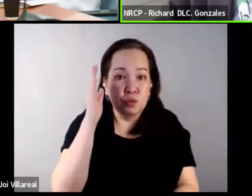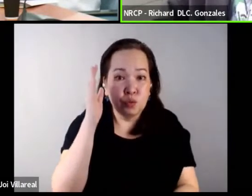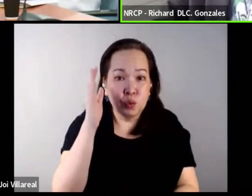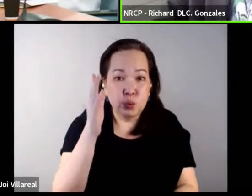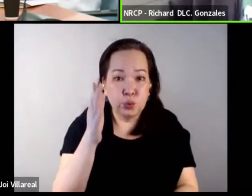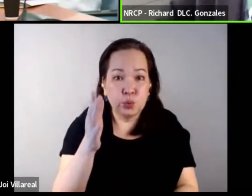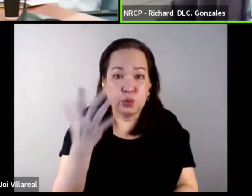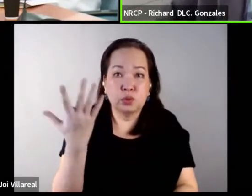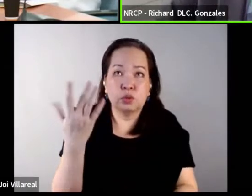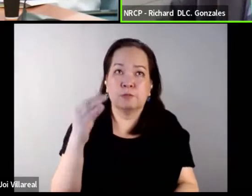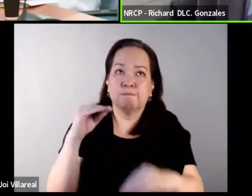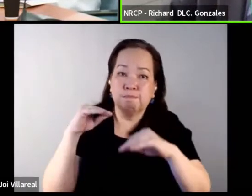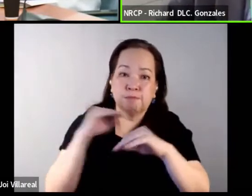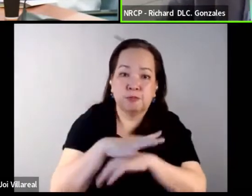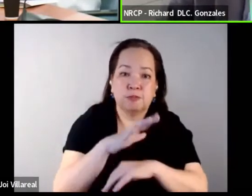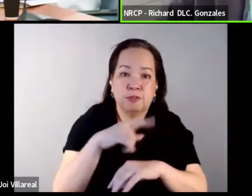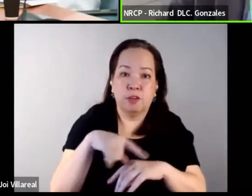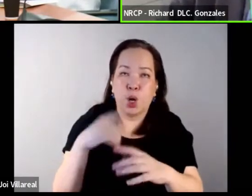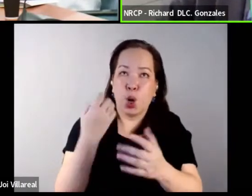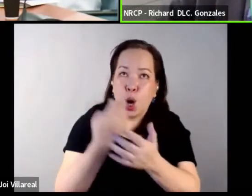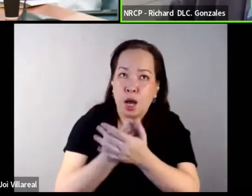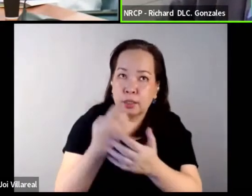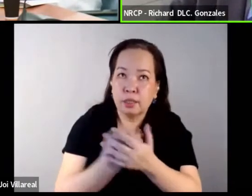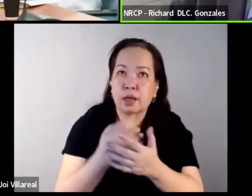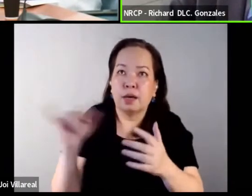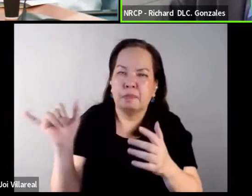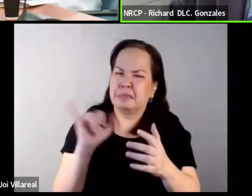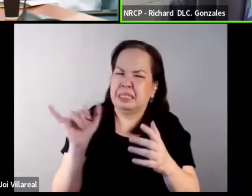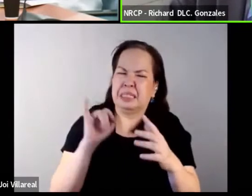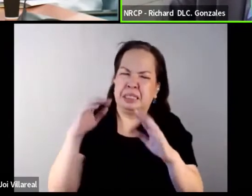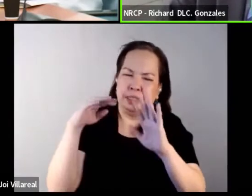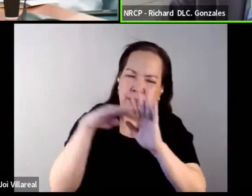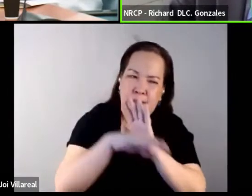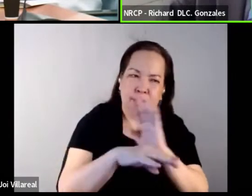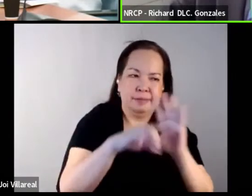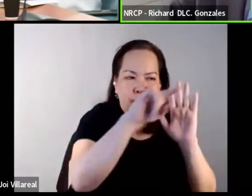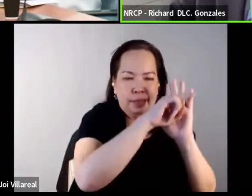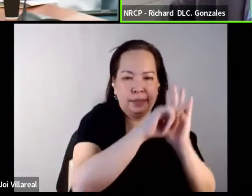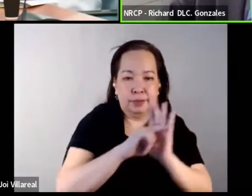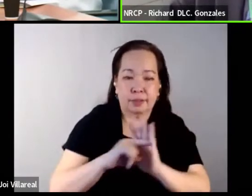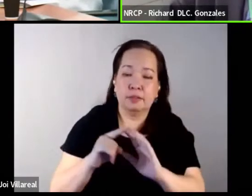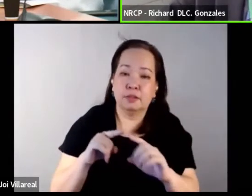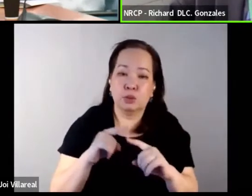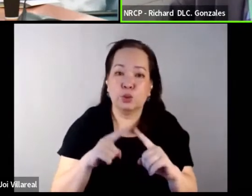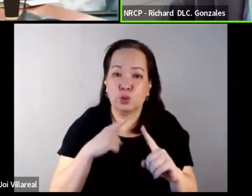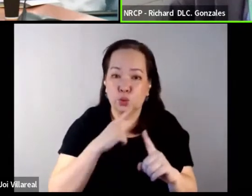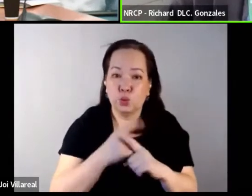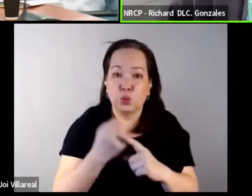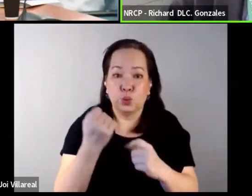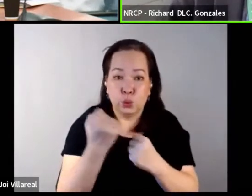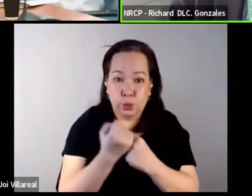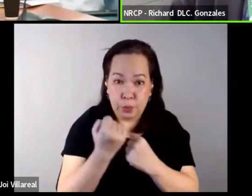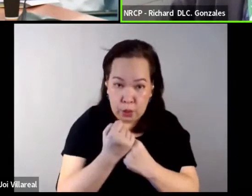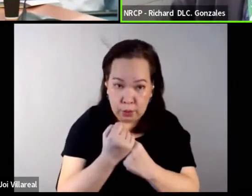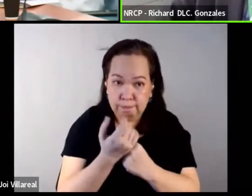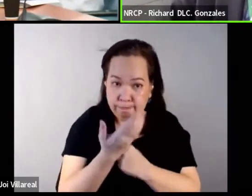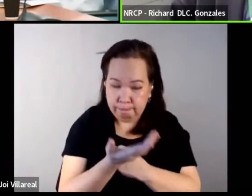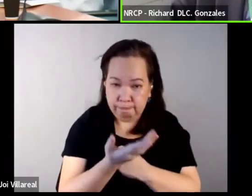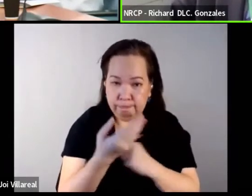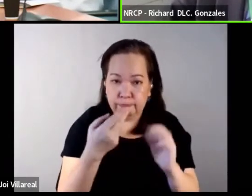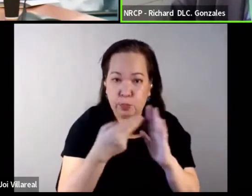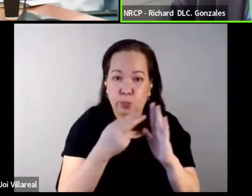and will trigger future economic losses. Hence, we fully support these House bills